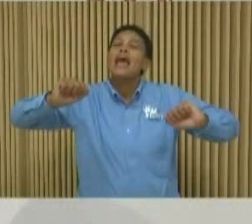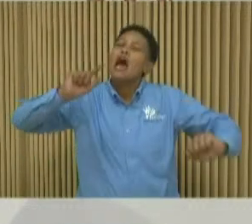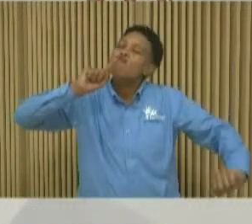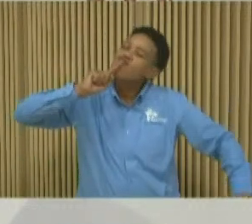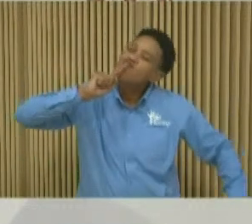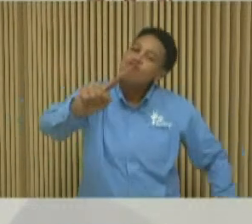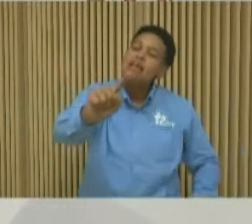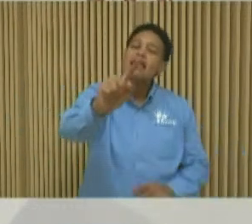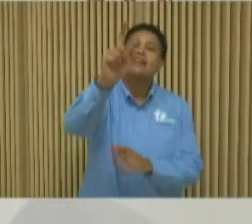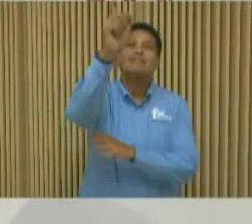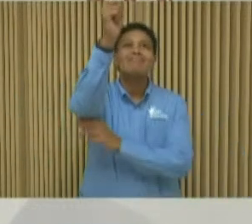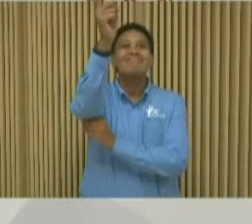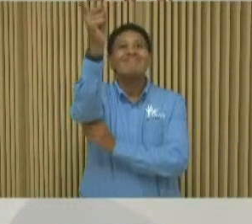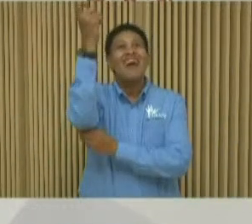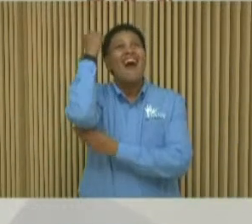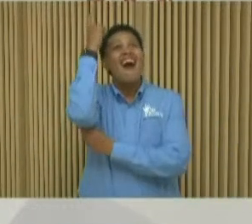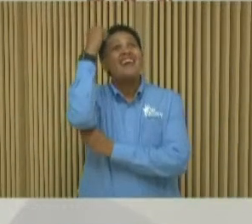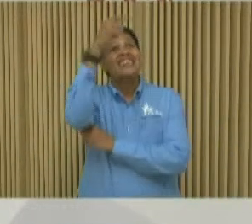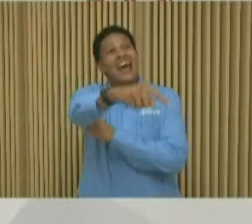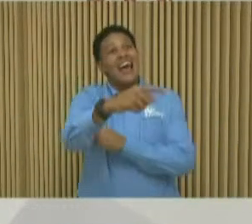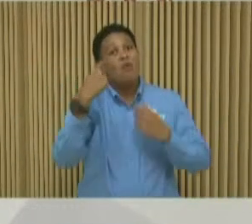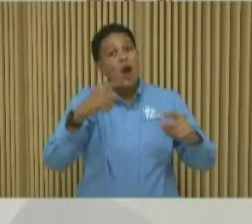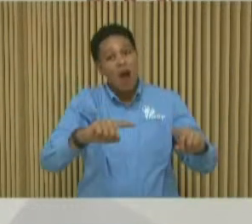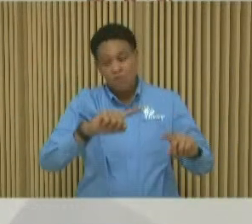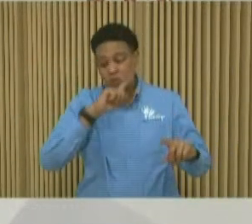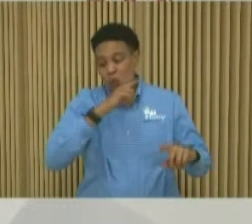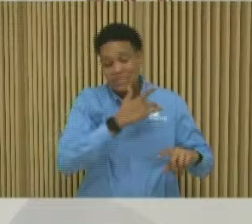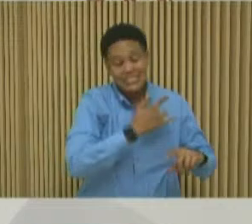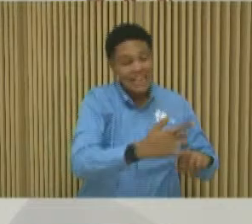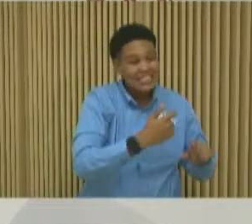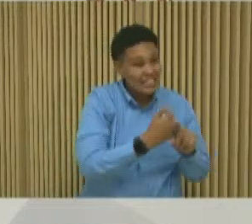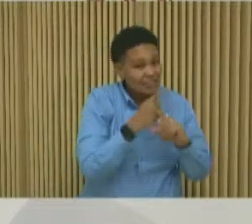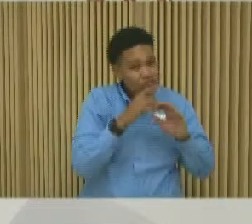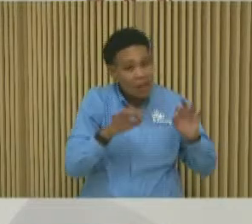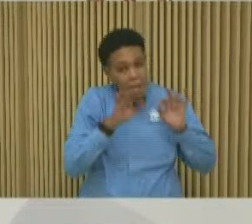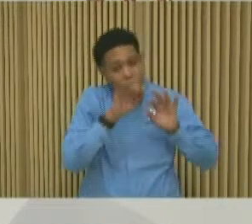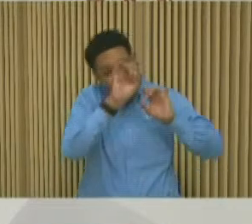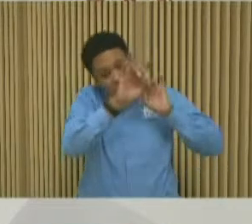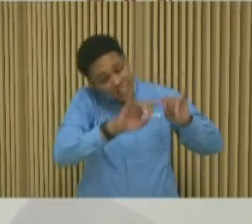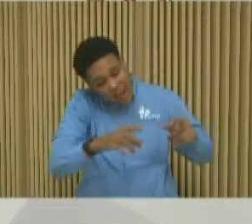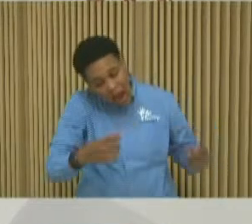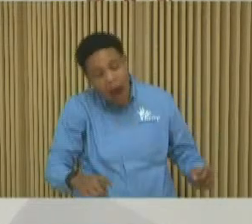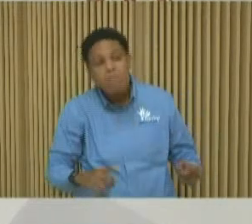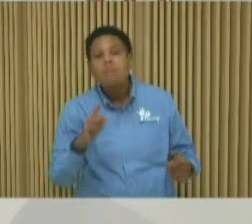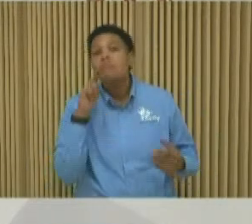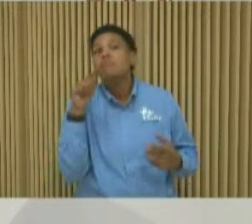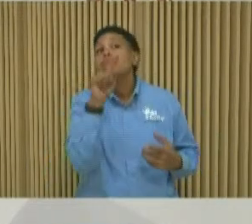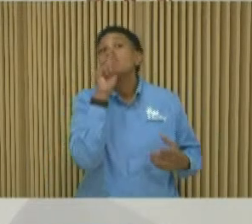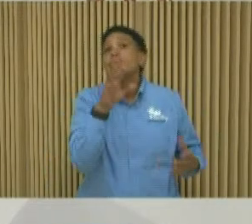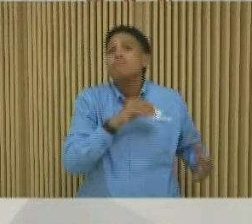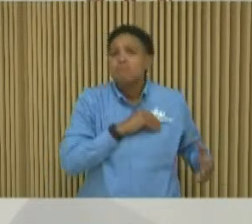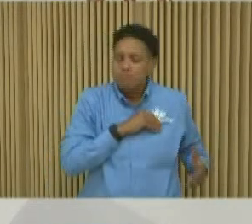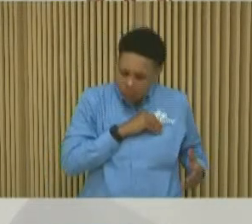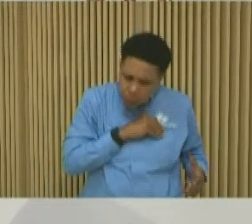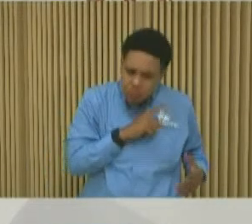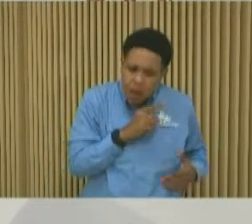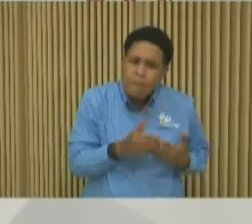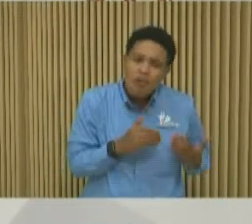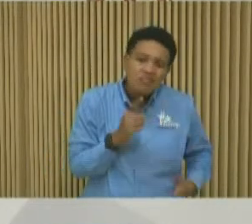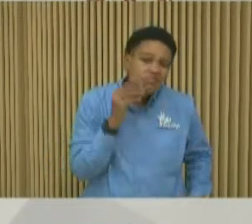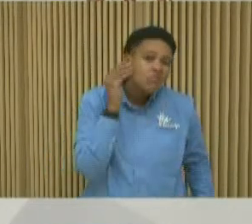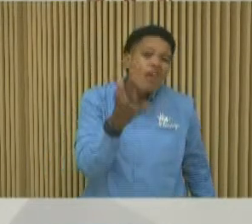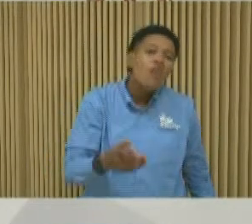really understand what it is about. So the sensitization is very important. And once they buy into that process, let me tell